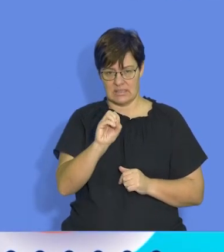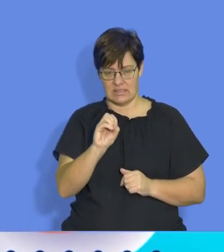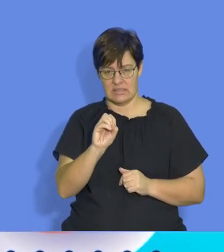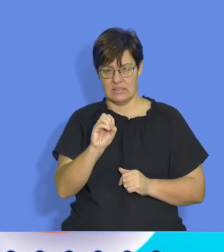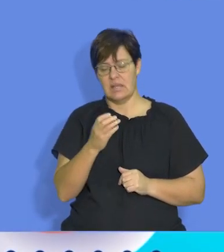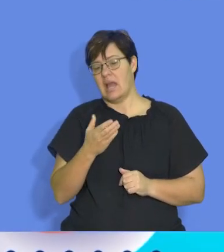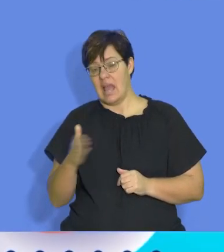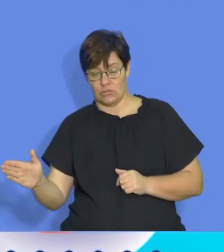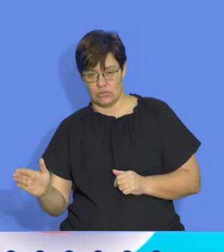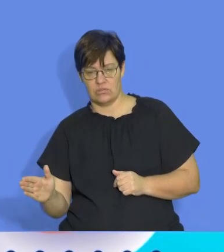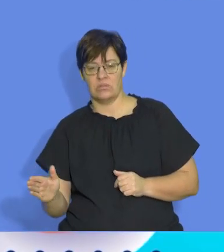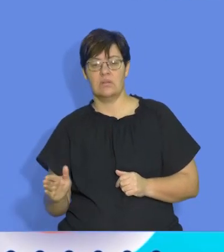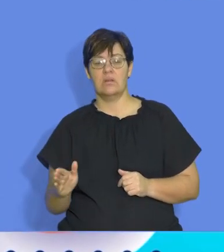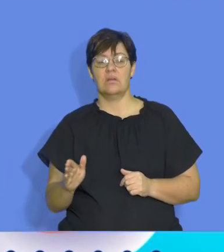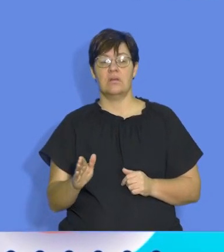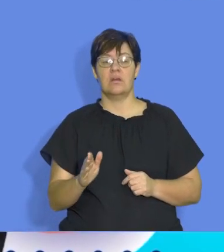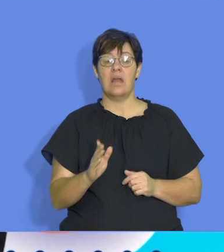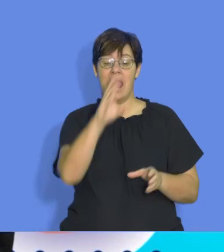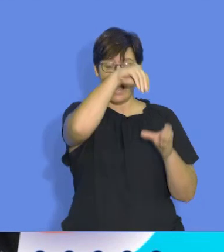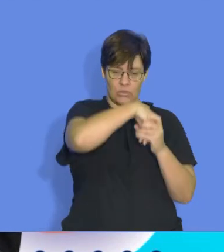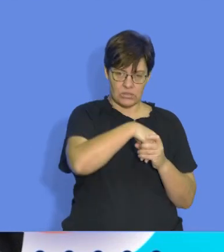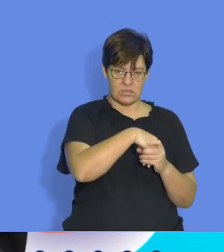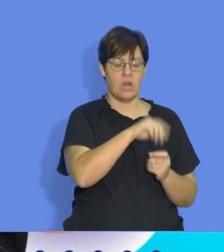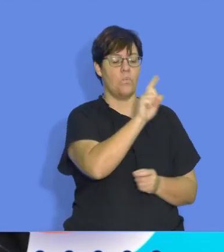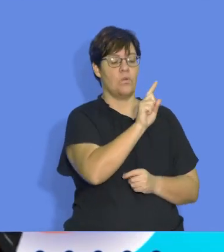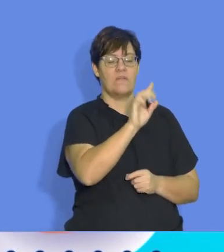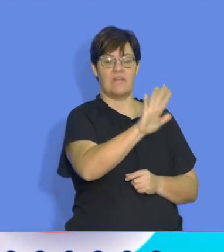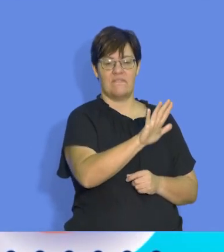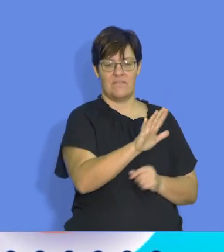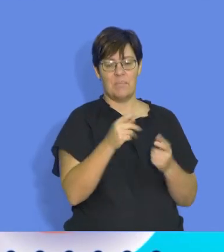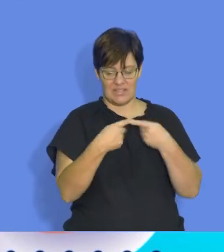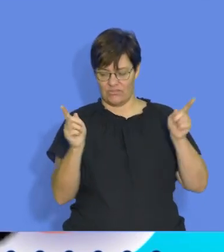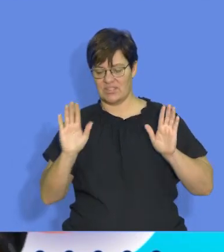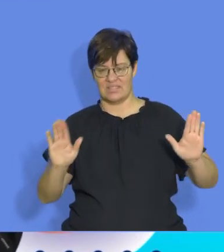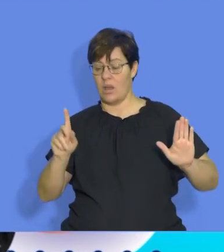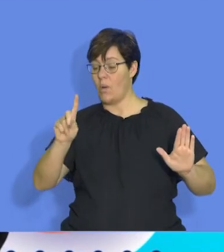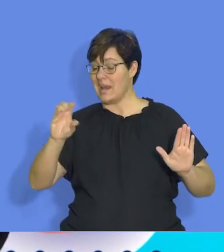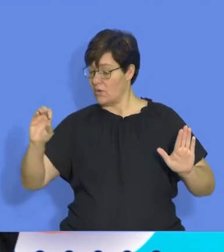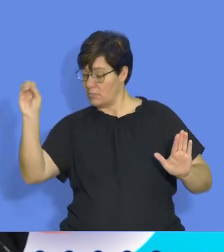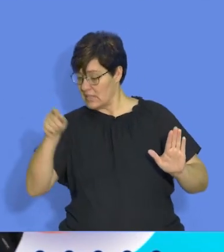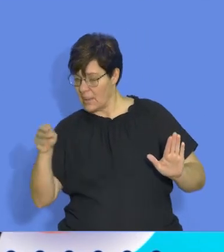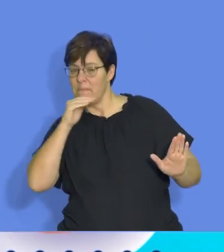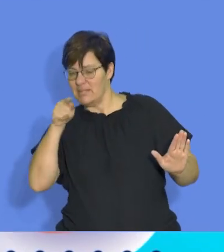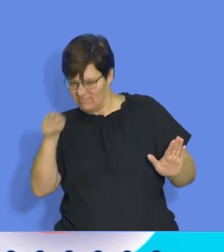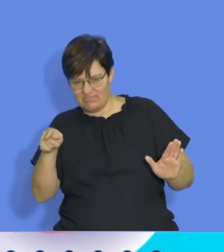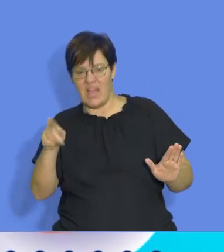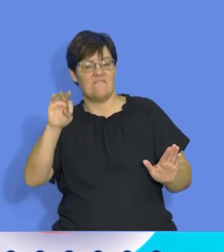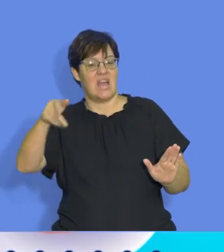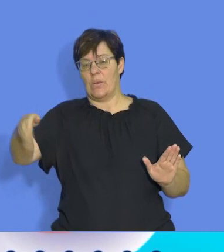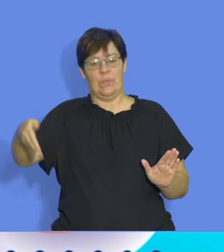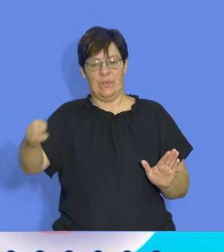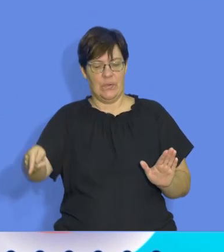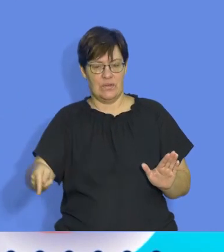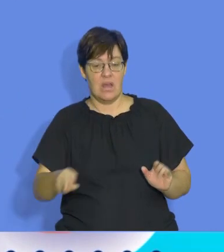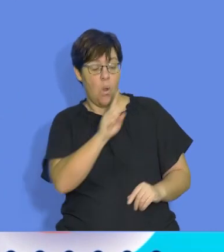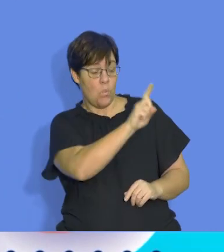VAT 15%, inclusive 115. So therefore you can clearly see that depending on